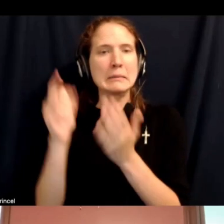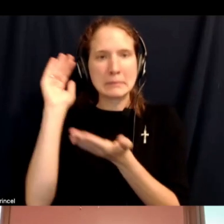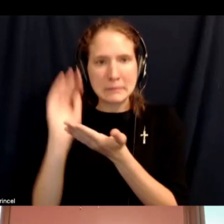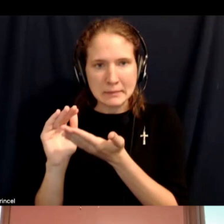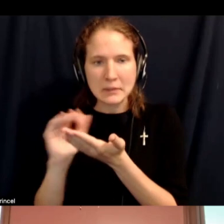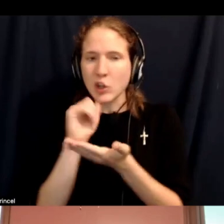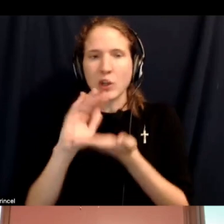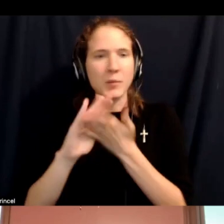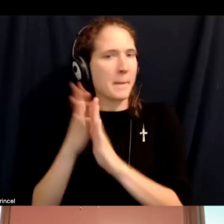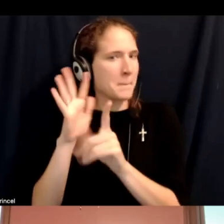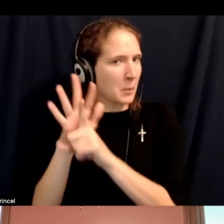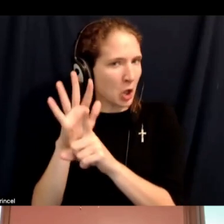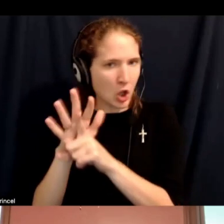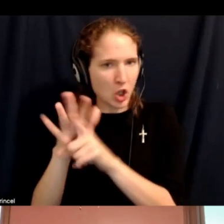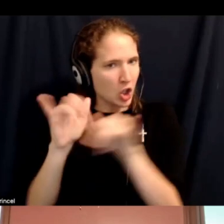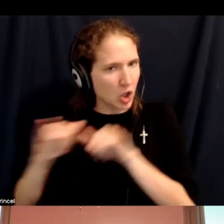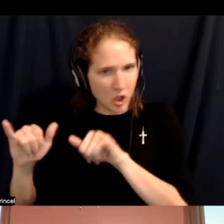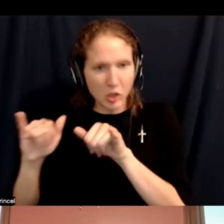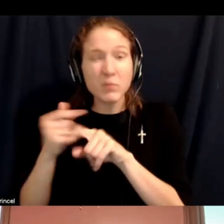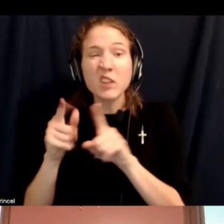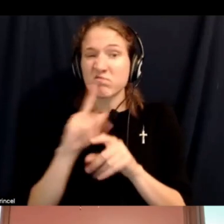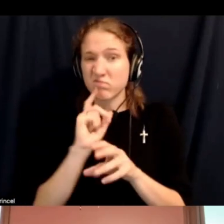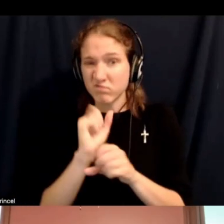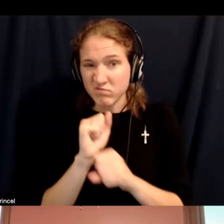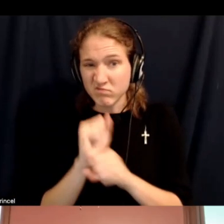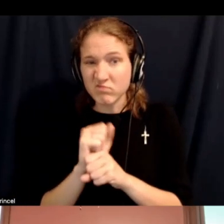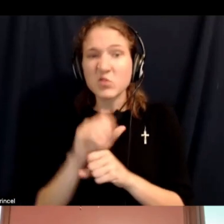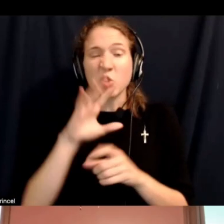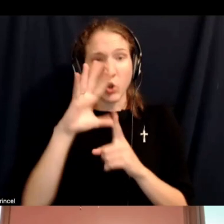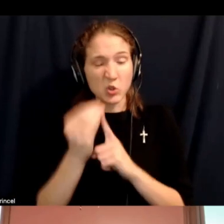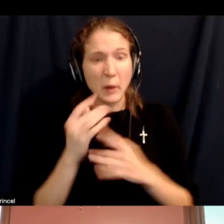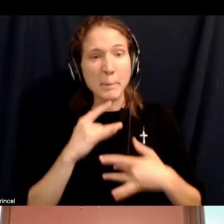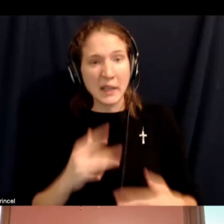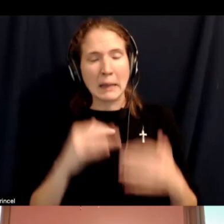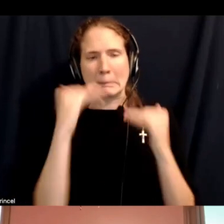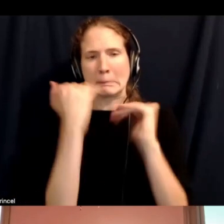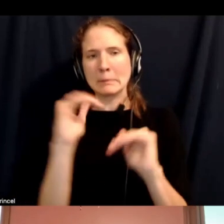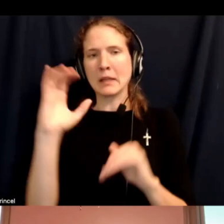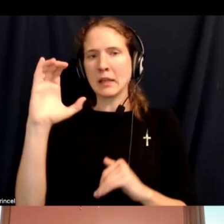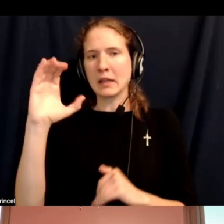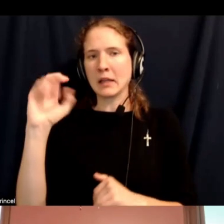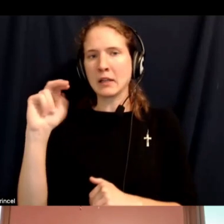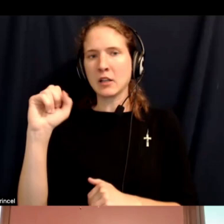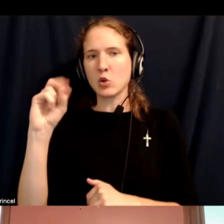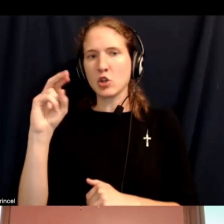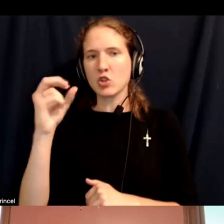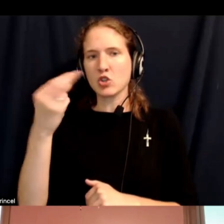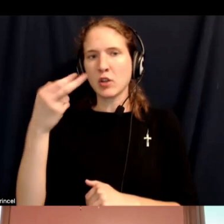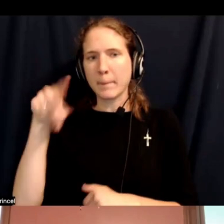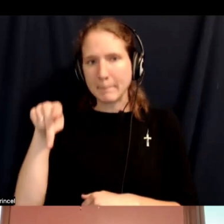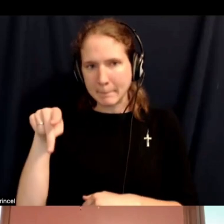ignore that the culture of censorship, and of trying